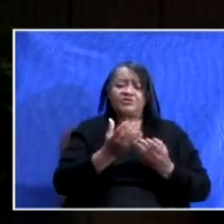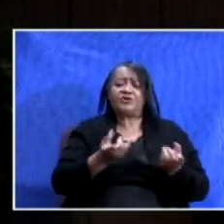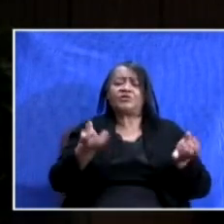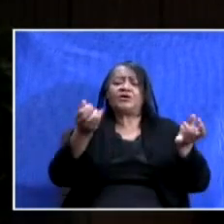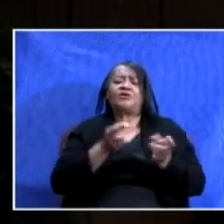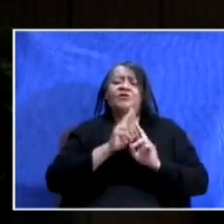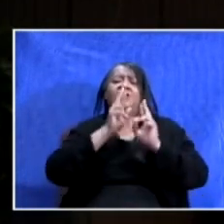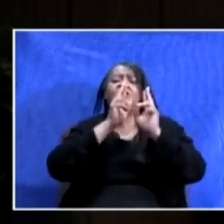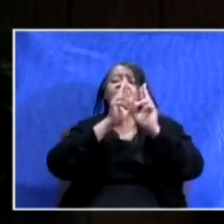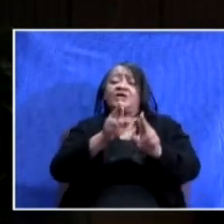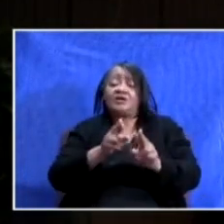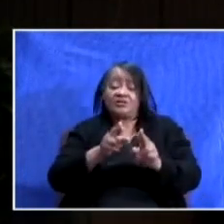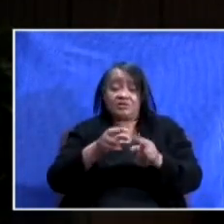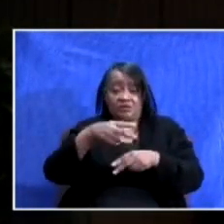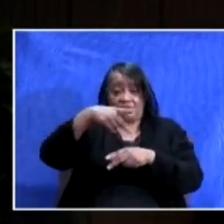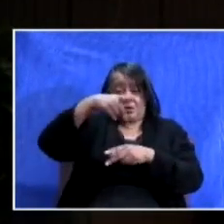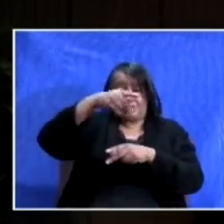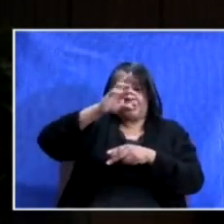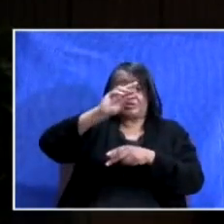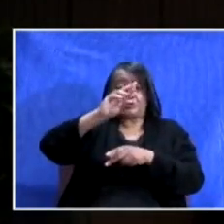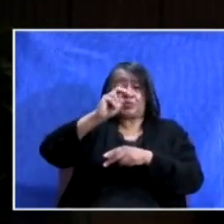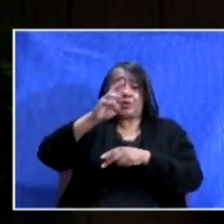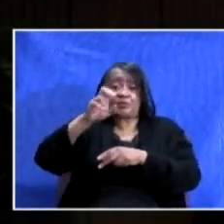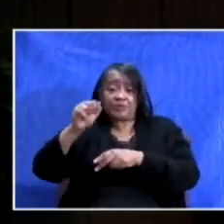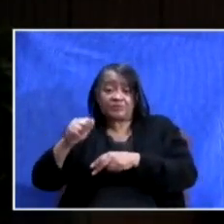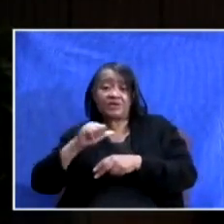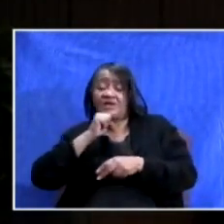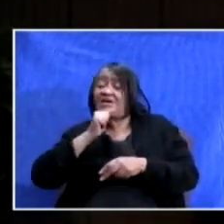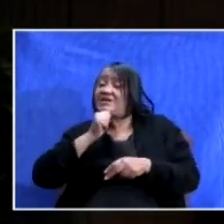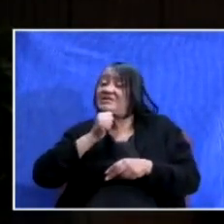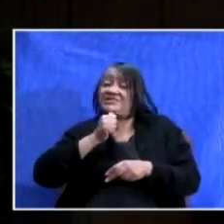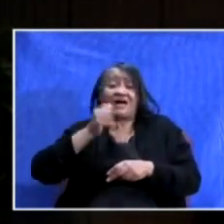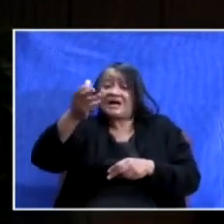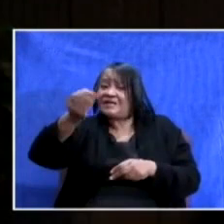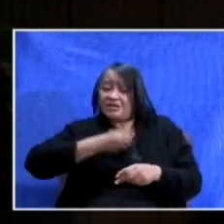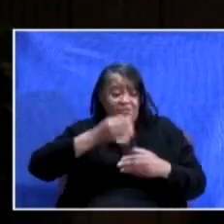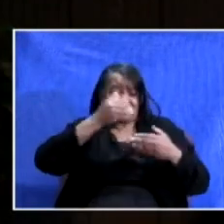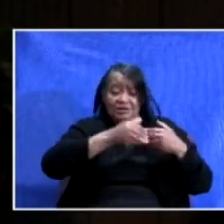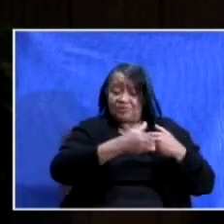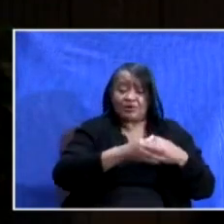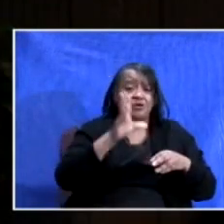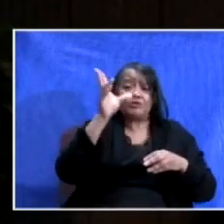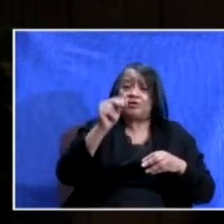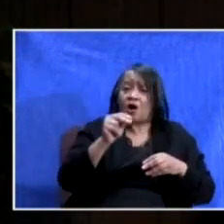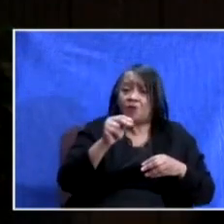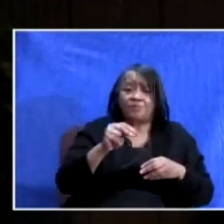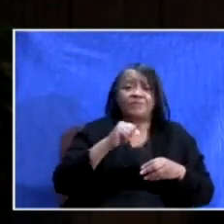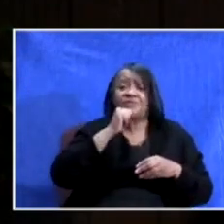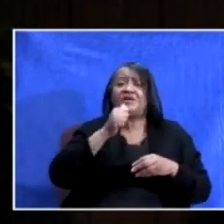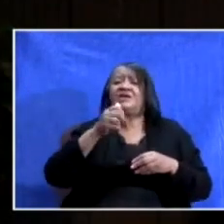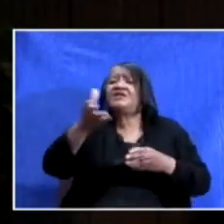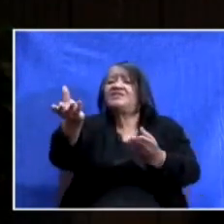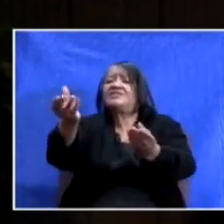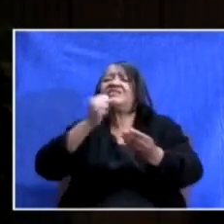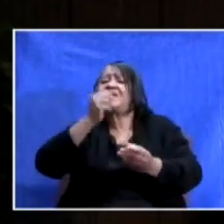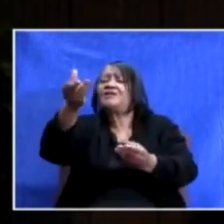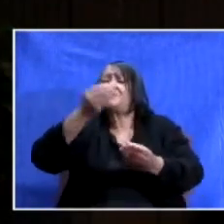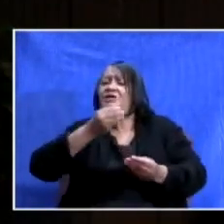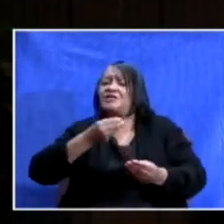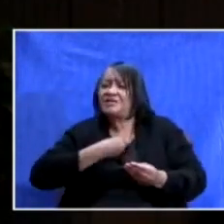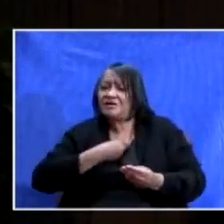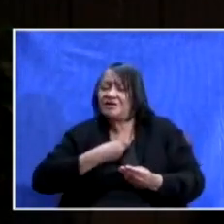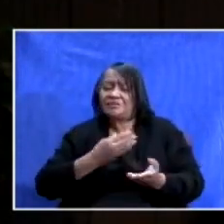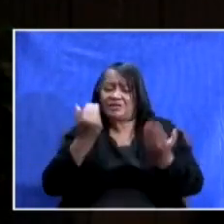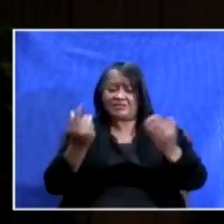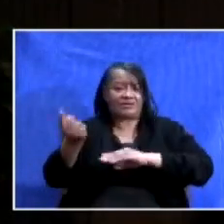is the plural pronouns. Not give me bread. Not give me this